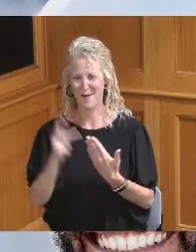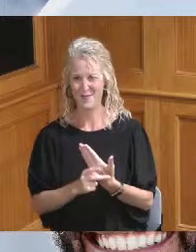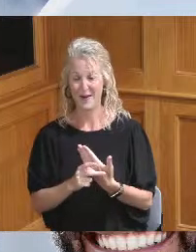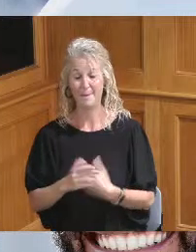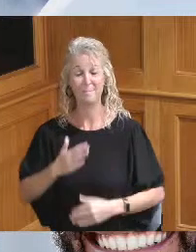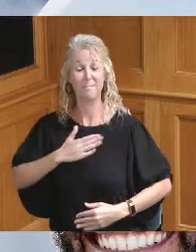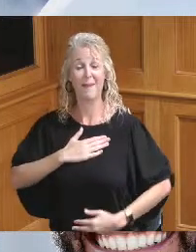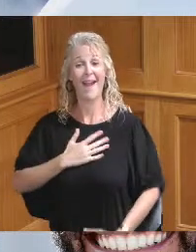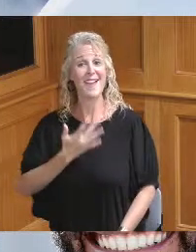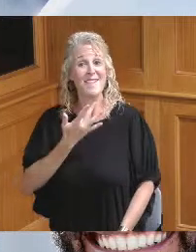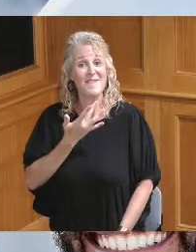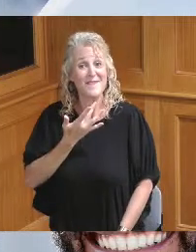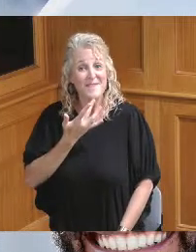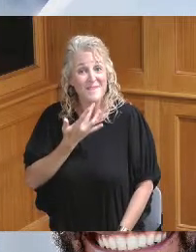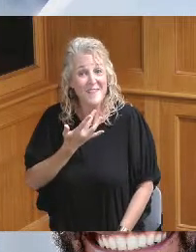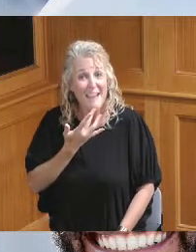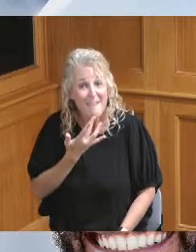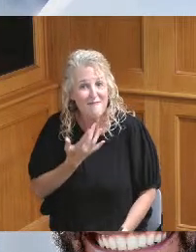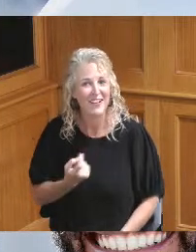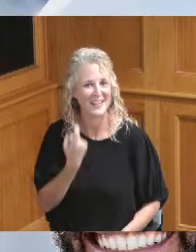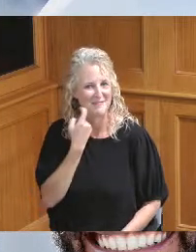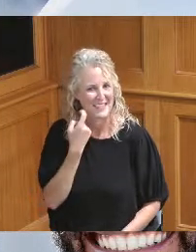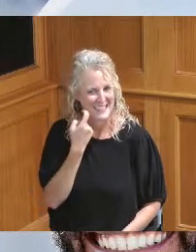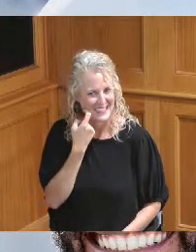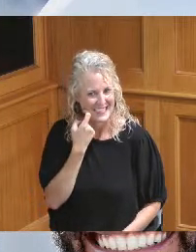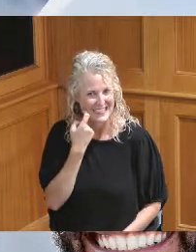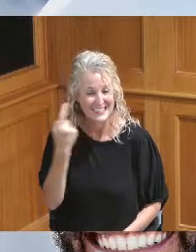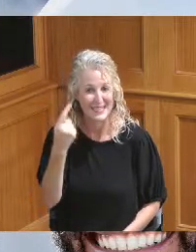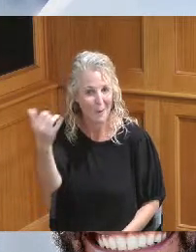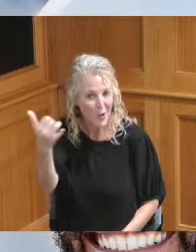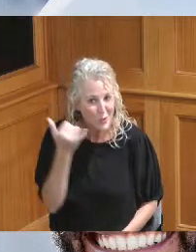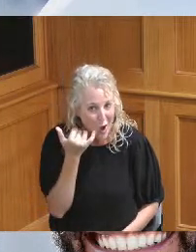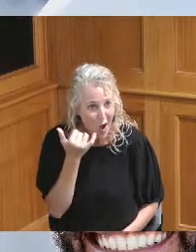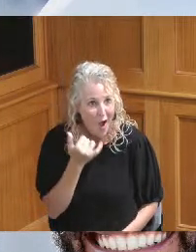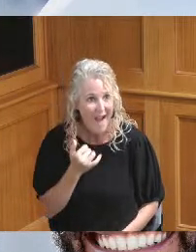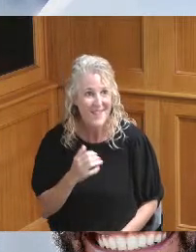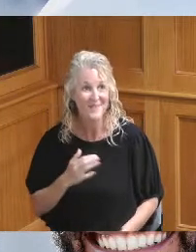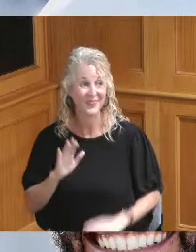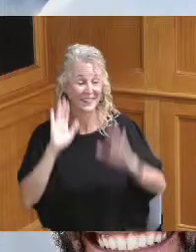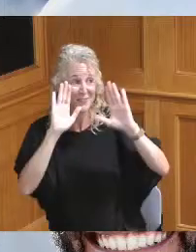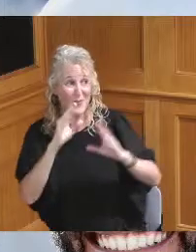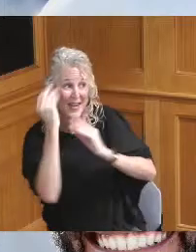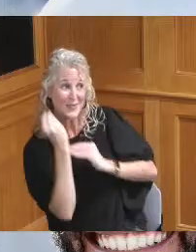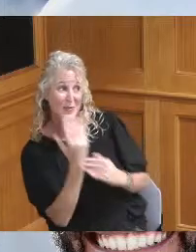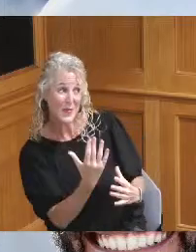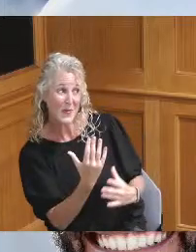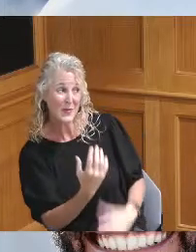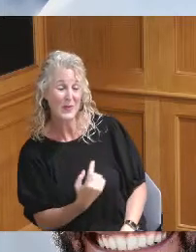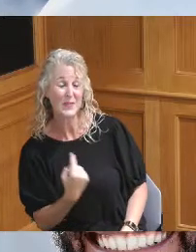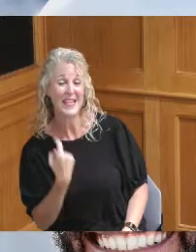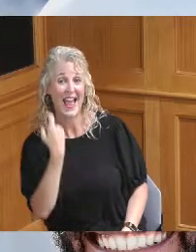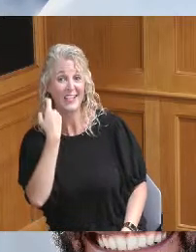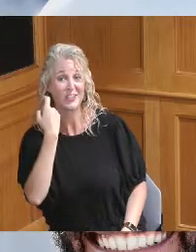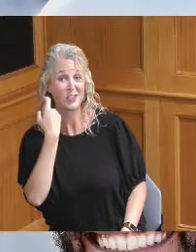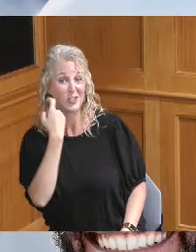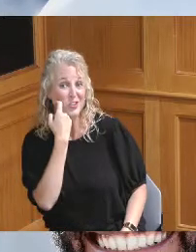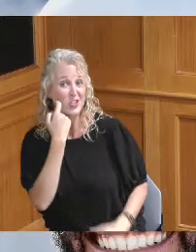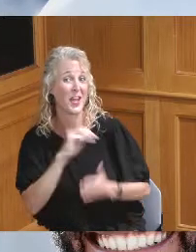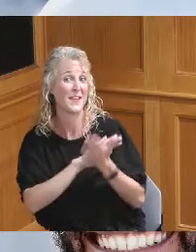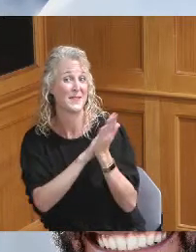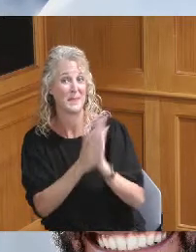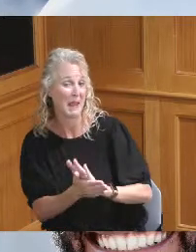My favorite phone call that I receive is, "Hey Dusty, I have got some great news. I was just accepted to Laborers